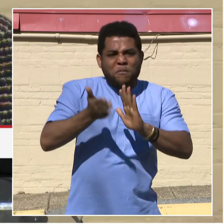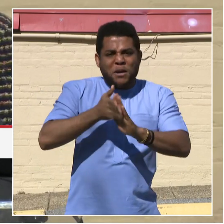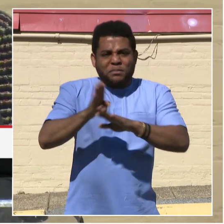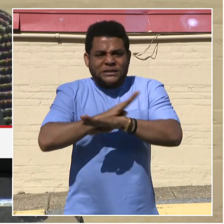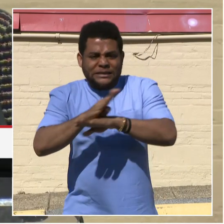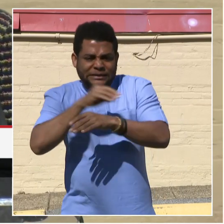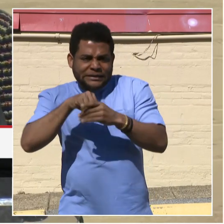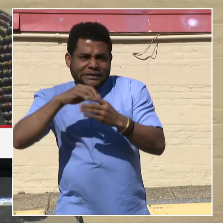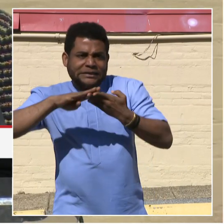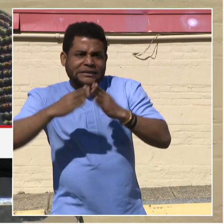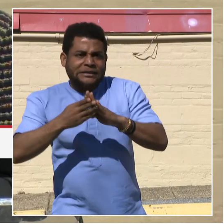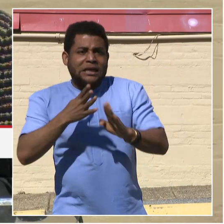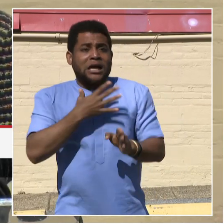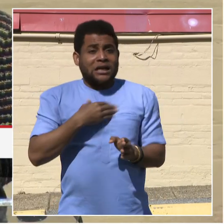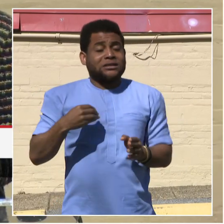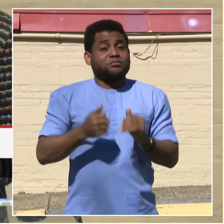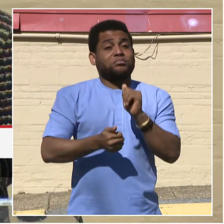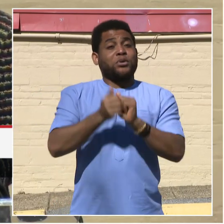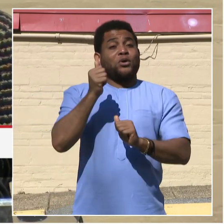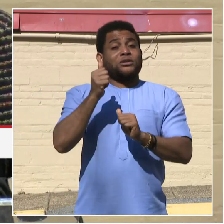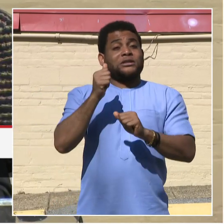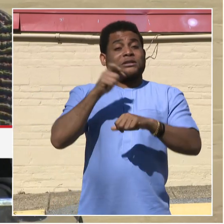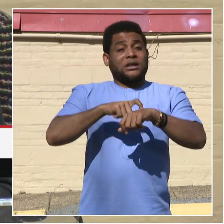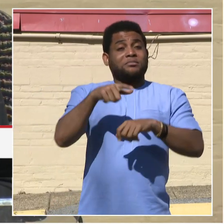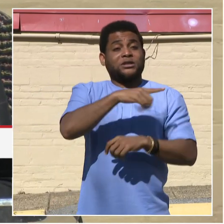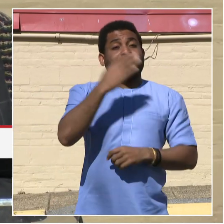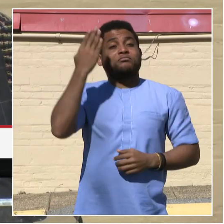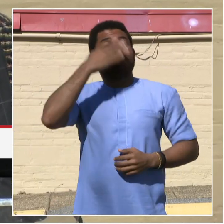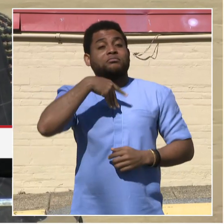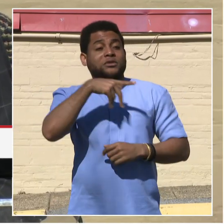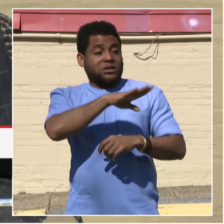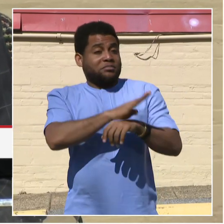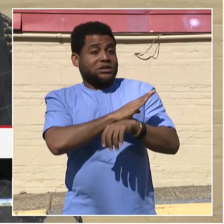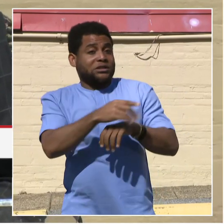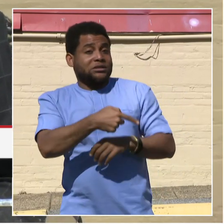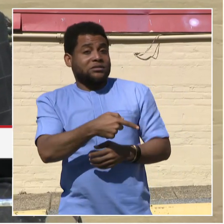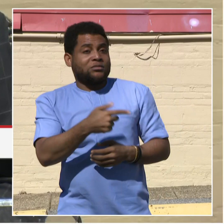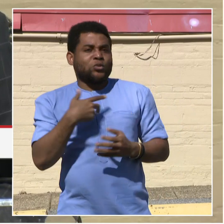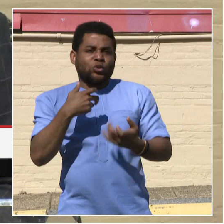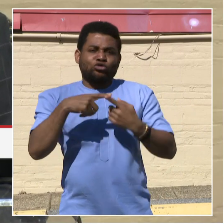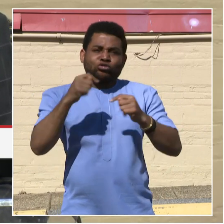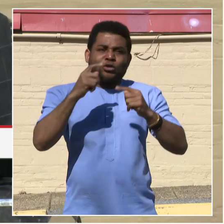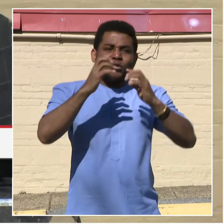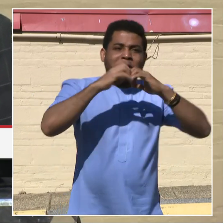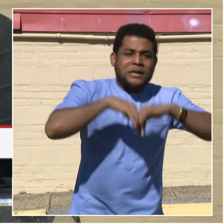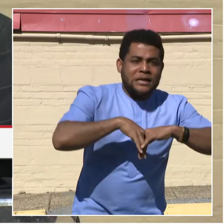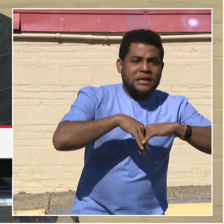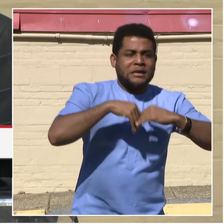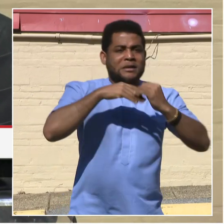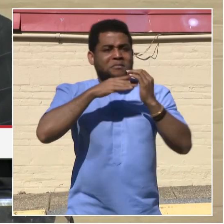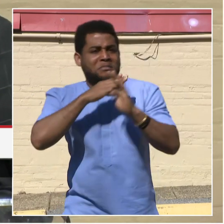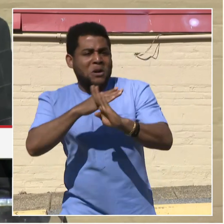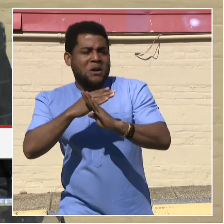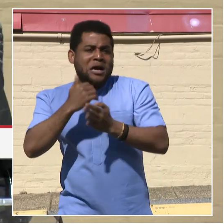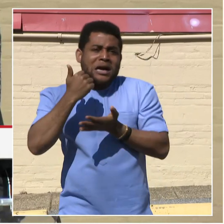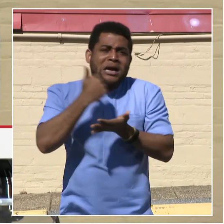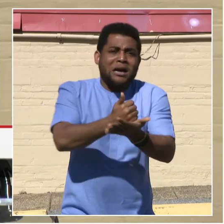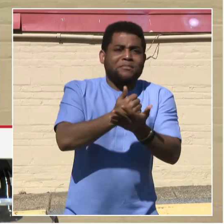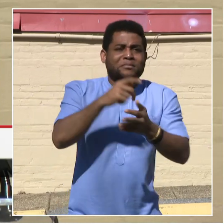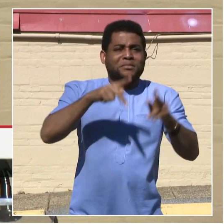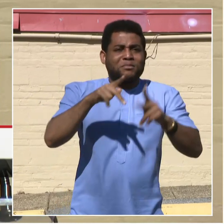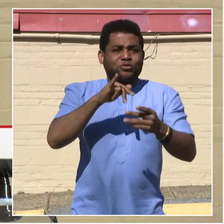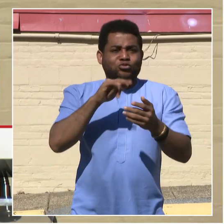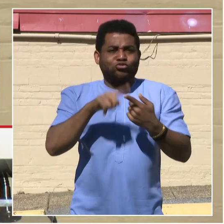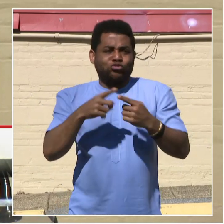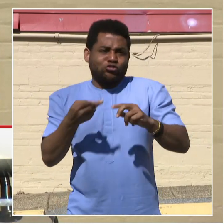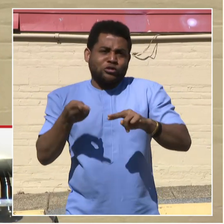overlooked. The Commercial Acquisition Fund helps to break down barriers to access to capital, unlock wealth building opportunities for entrepreneurs, reduce